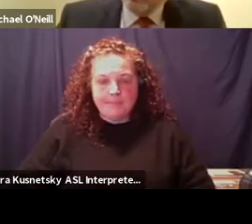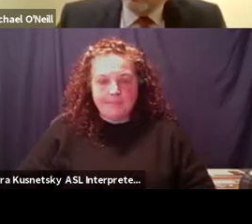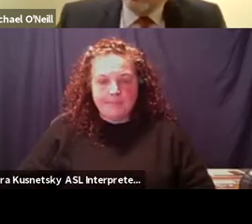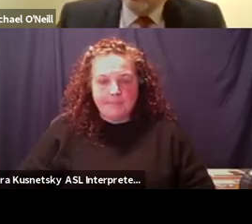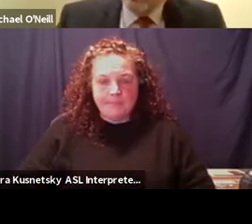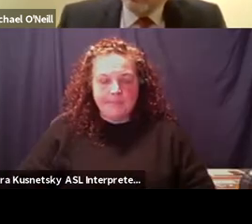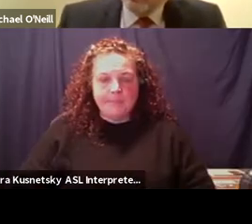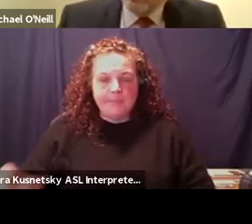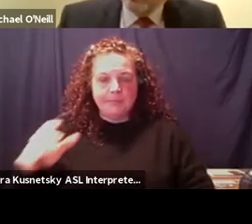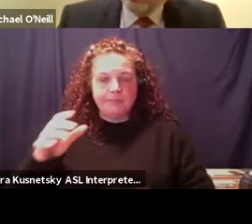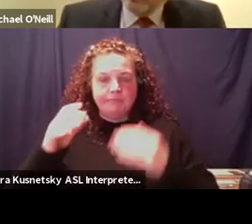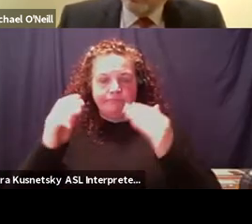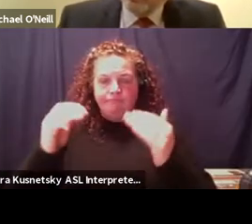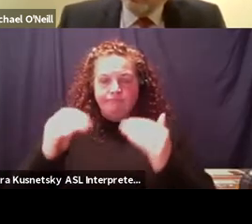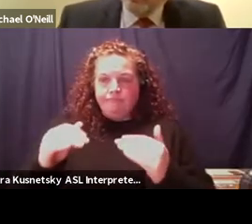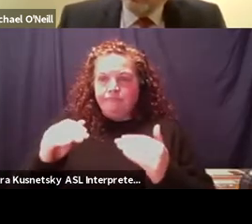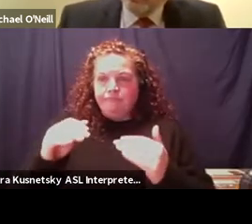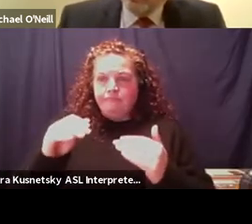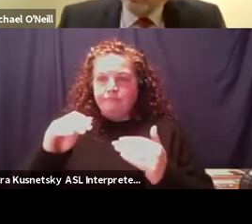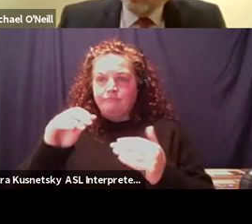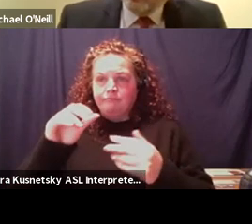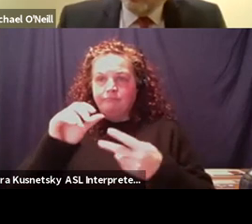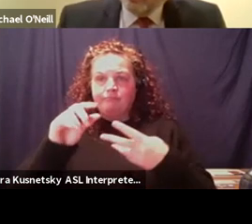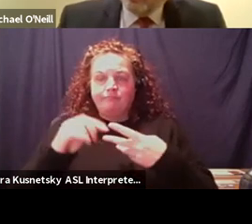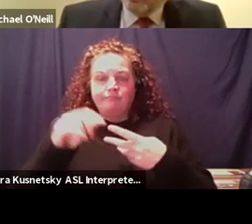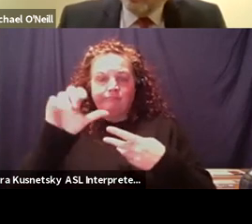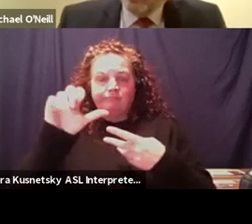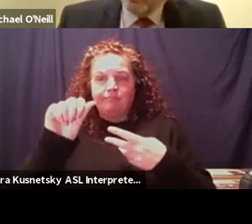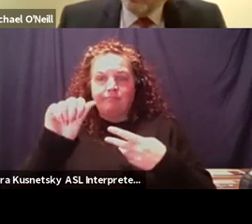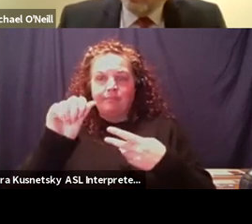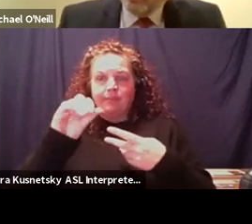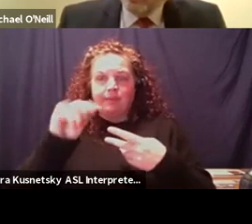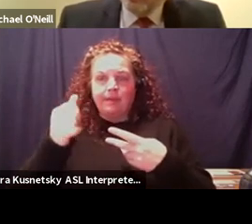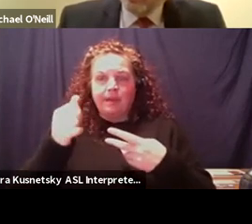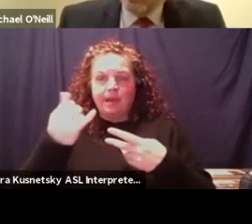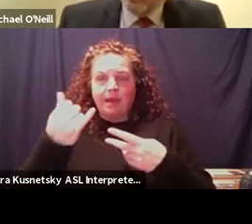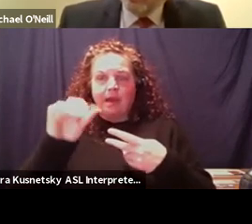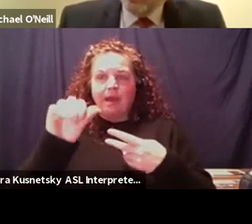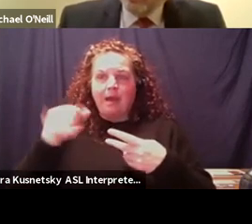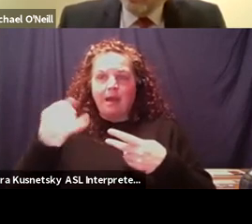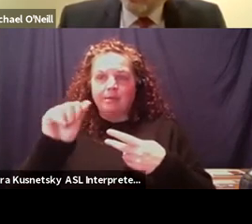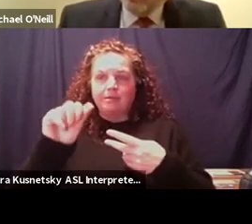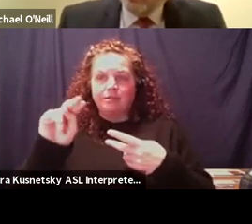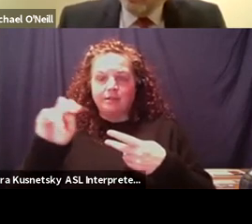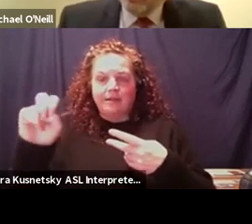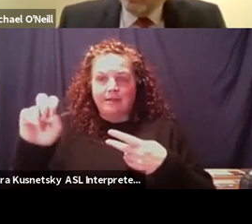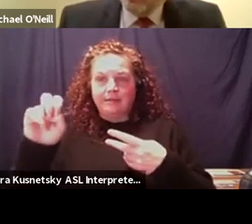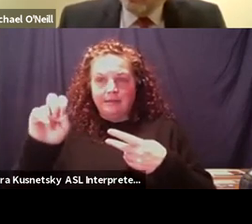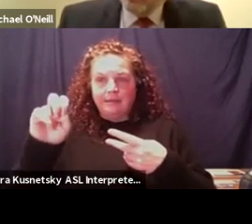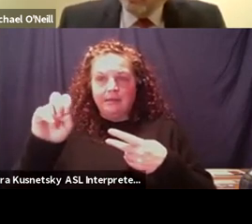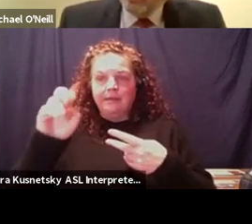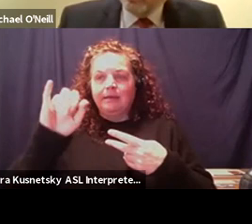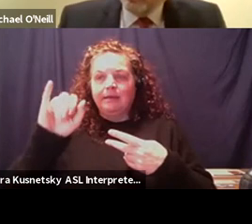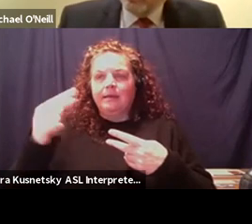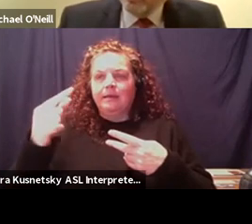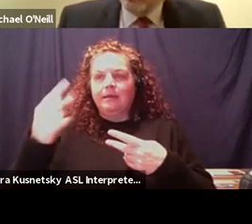Okay, our next speaker is Angie Igaro, followed by Aiden Dolores and Simon Chernow.